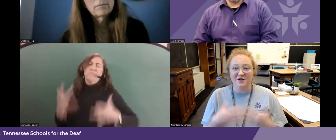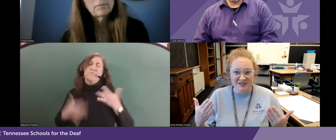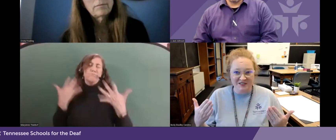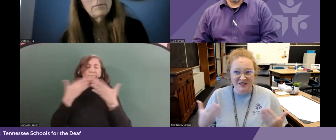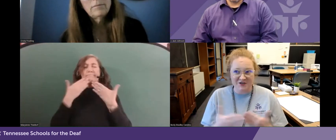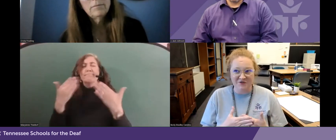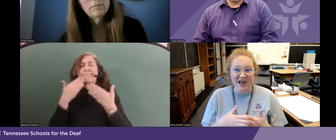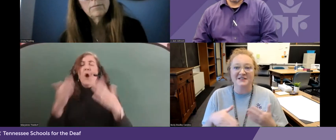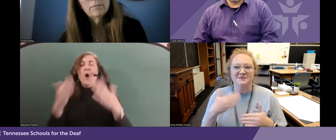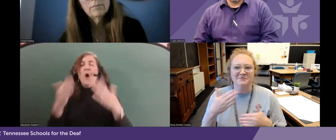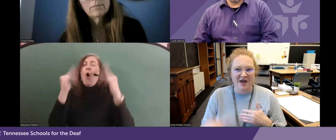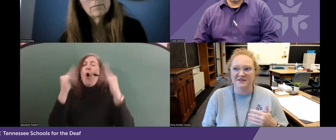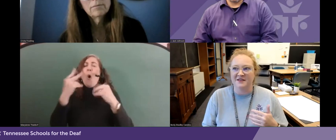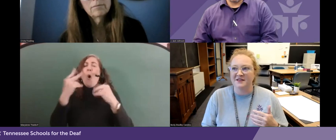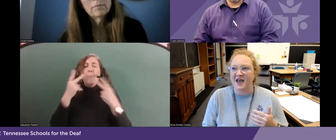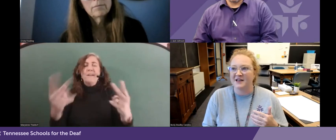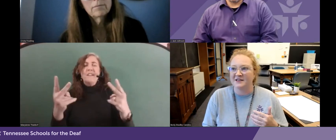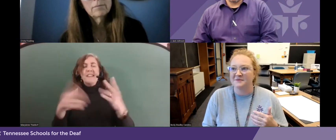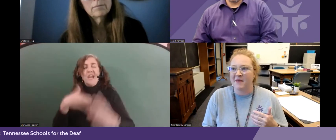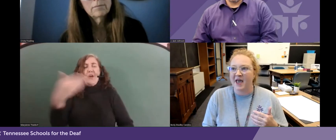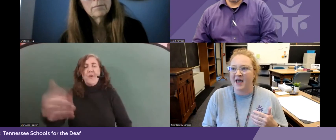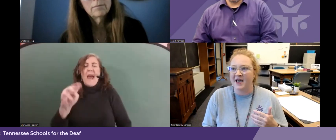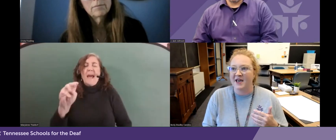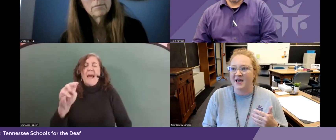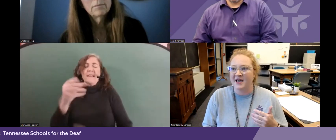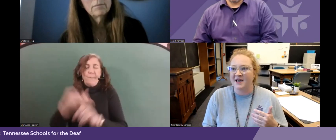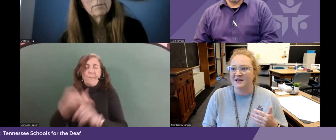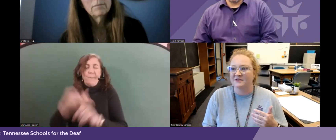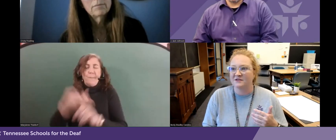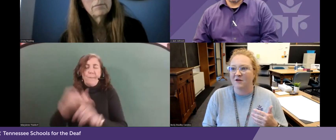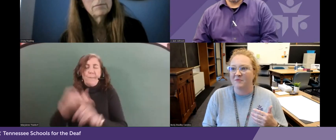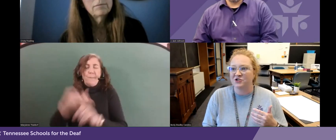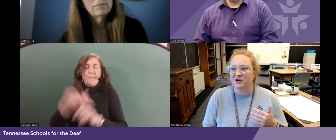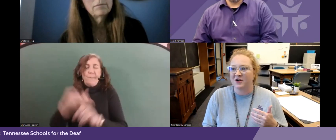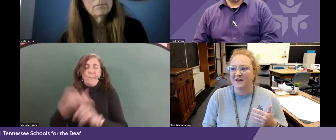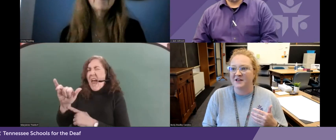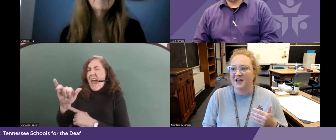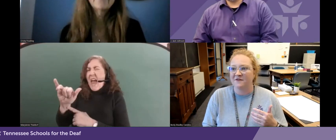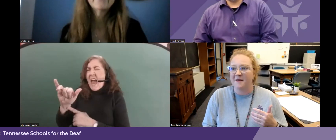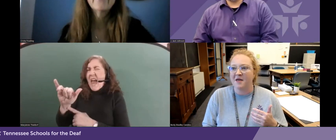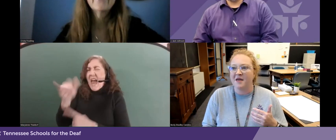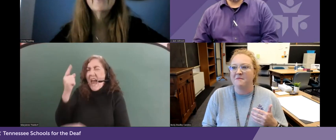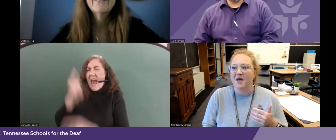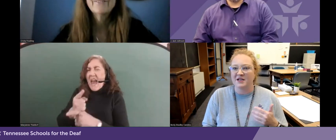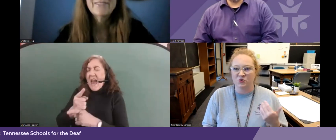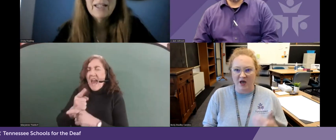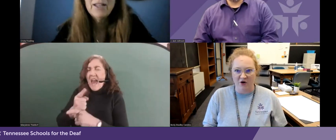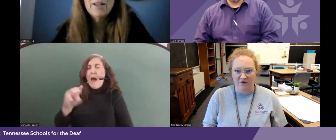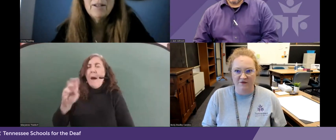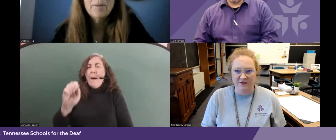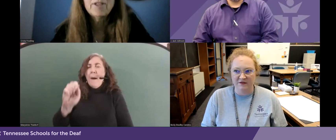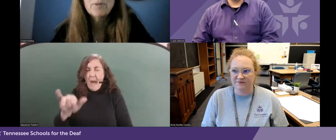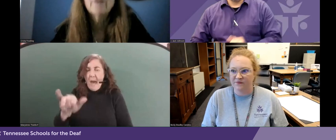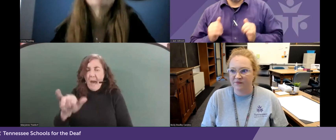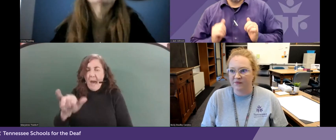forward to seeing you next month, and that is May, going to make sure I have the date right, May 12th.